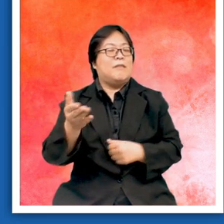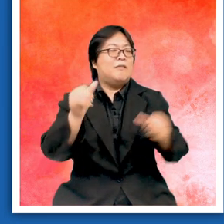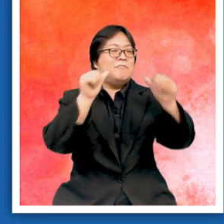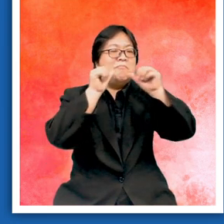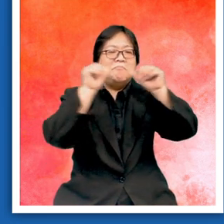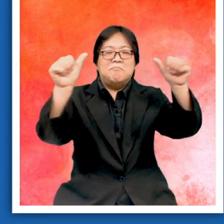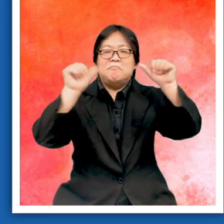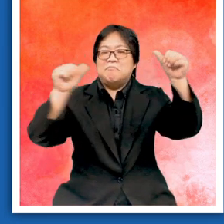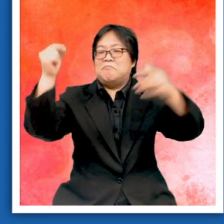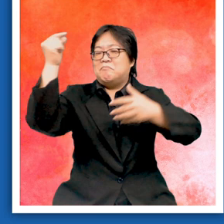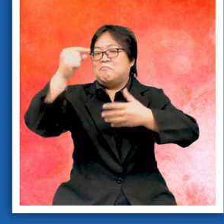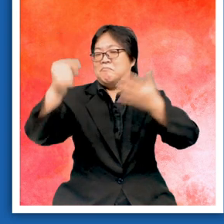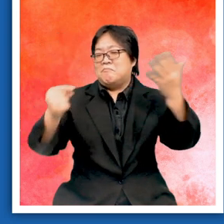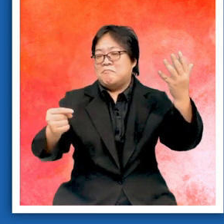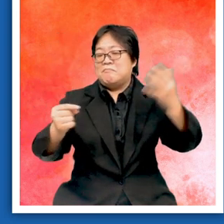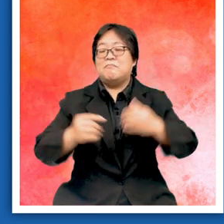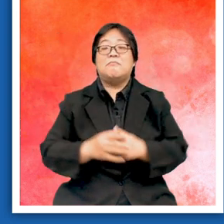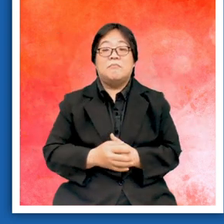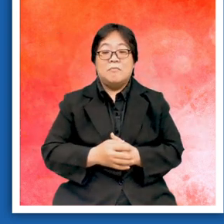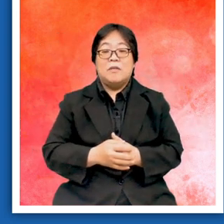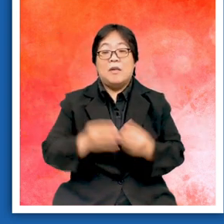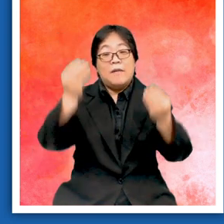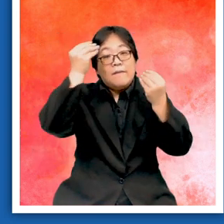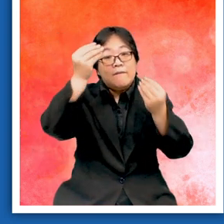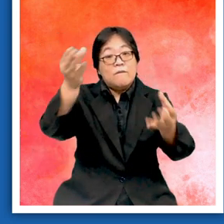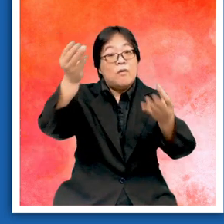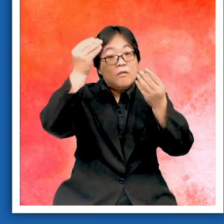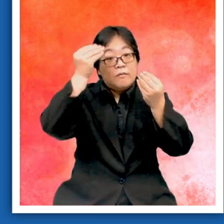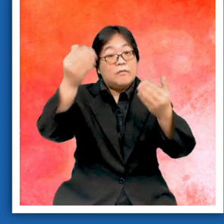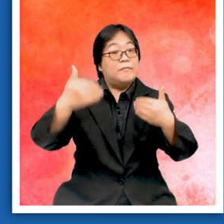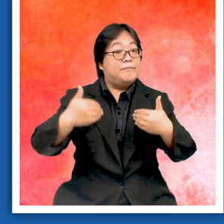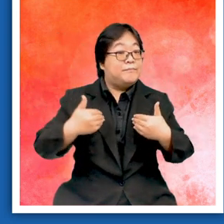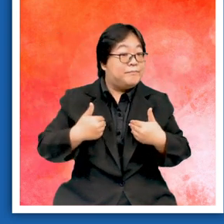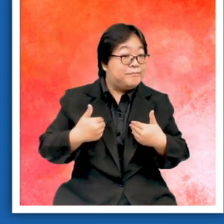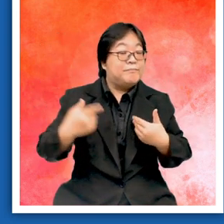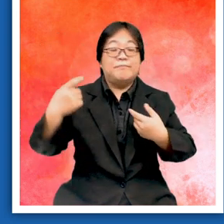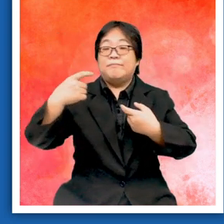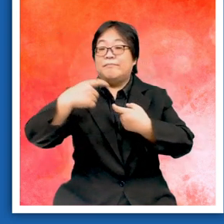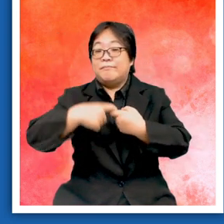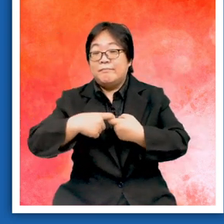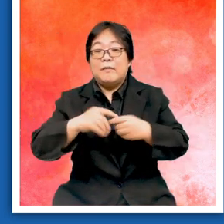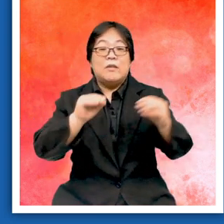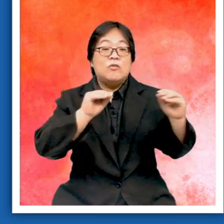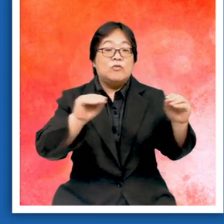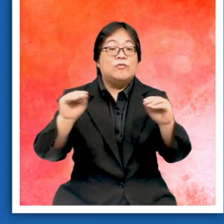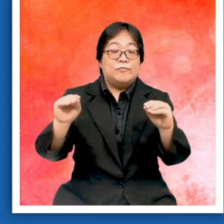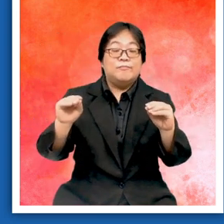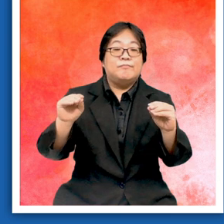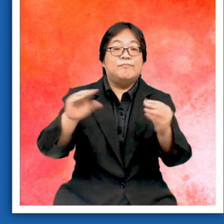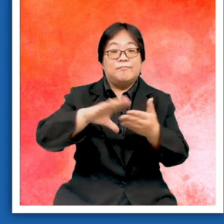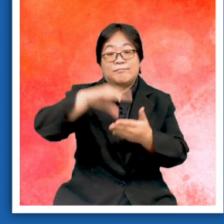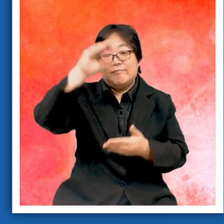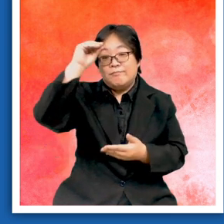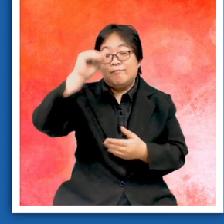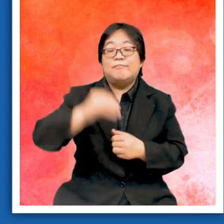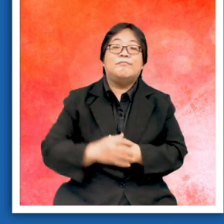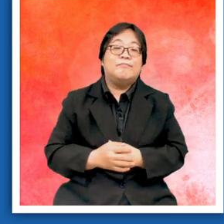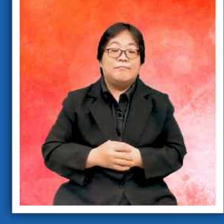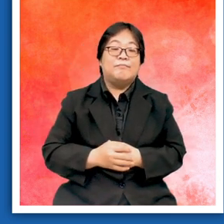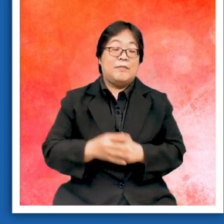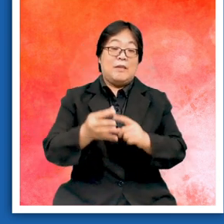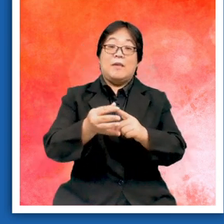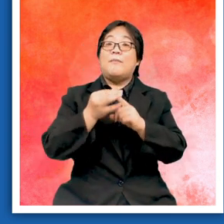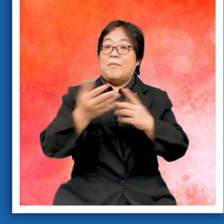announcement and also updated information pertaining to the teaching and learning,